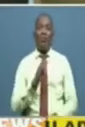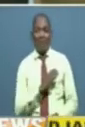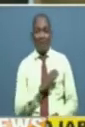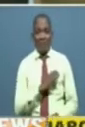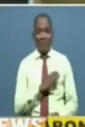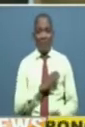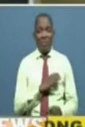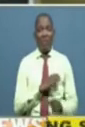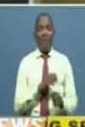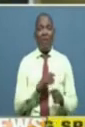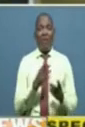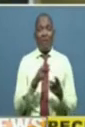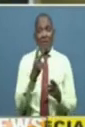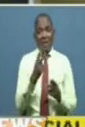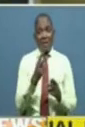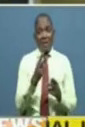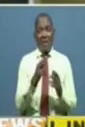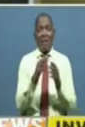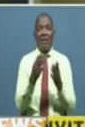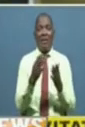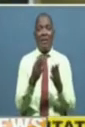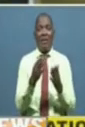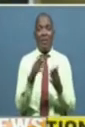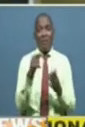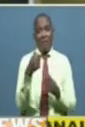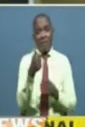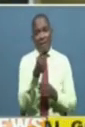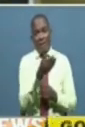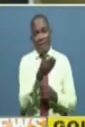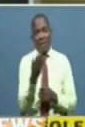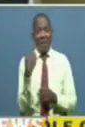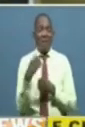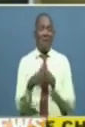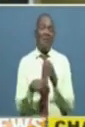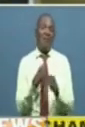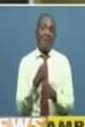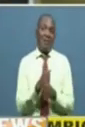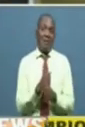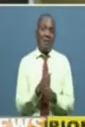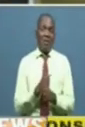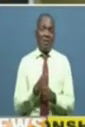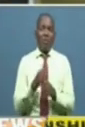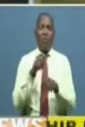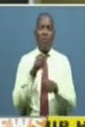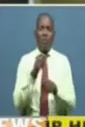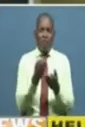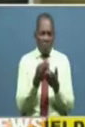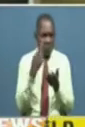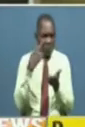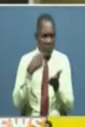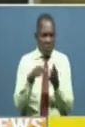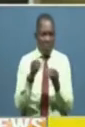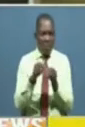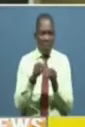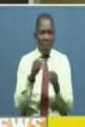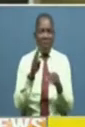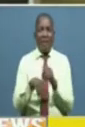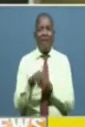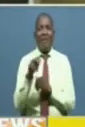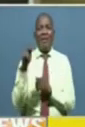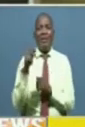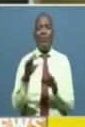throughout the second half of 2010 and all of last year, we worked to review about 30